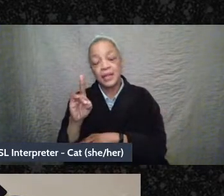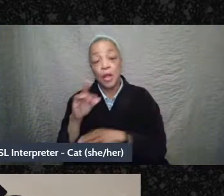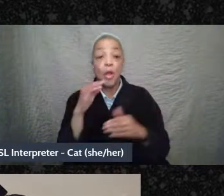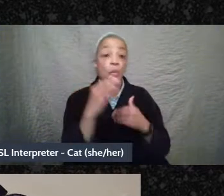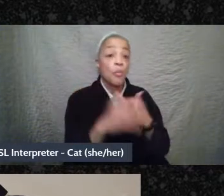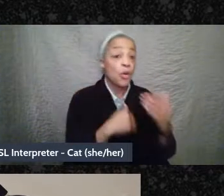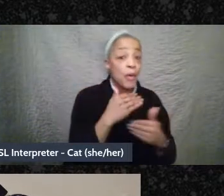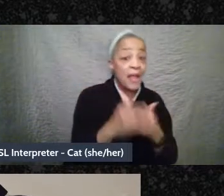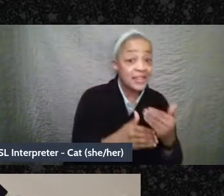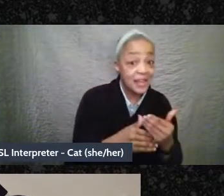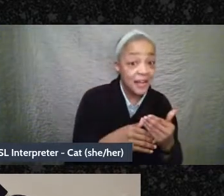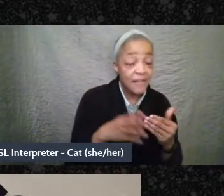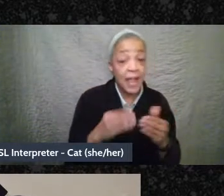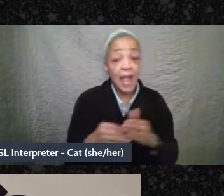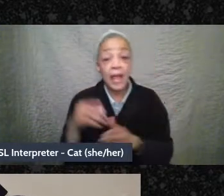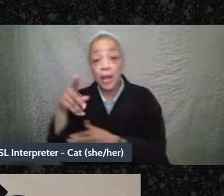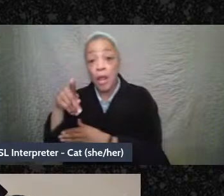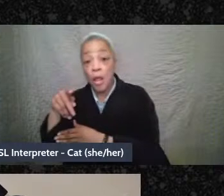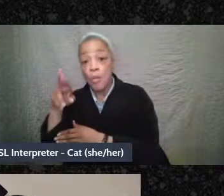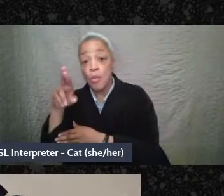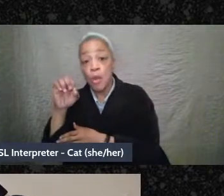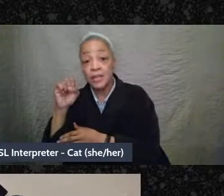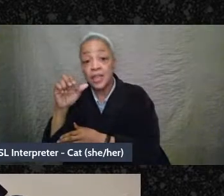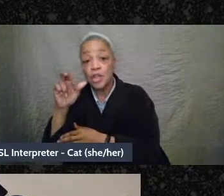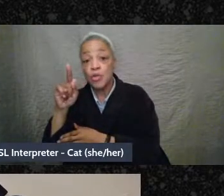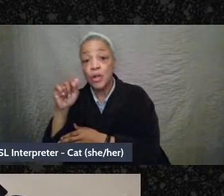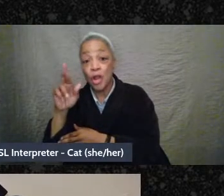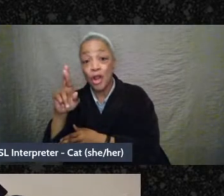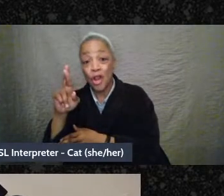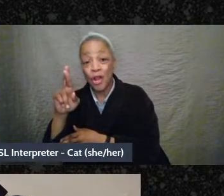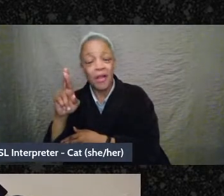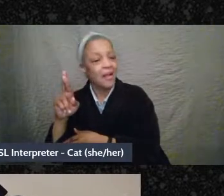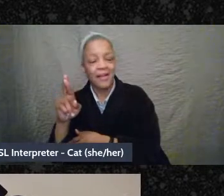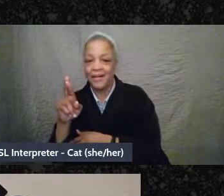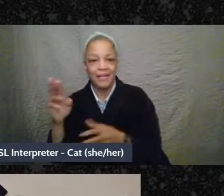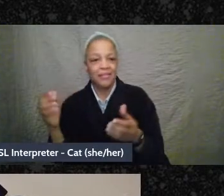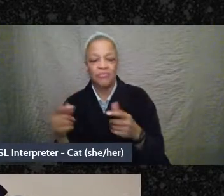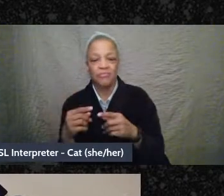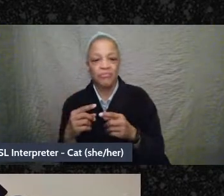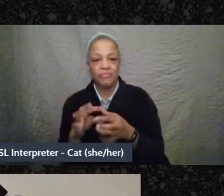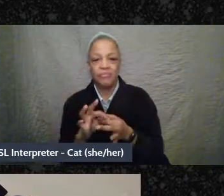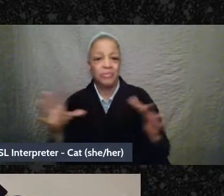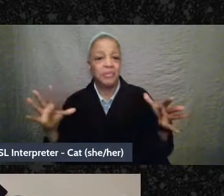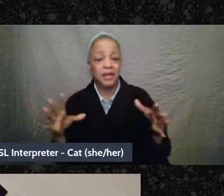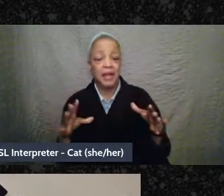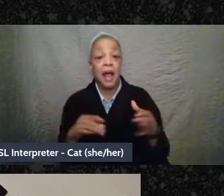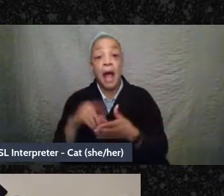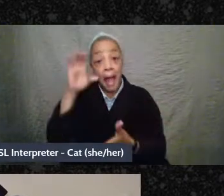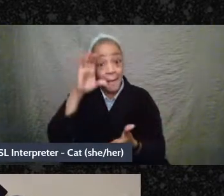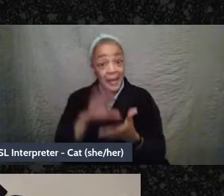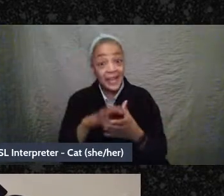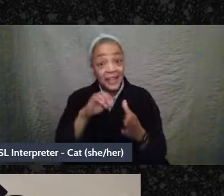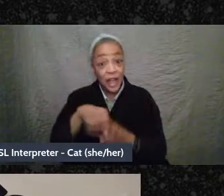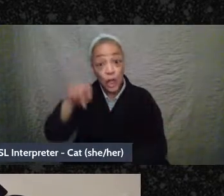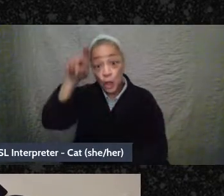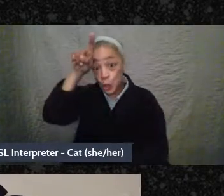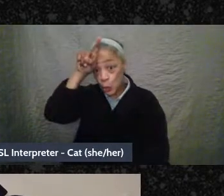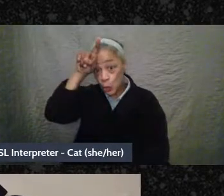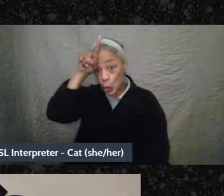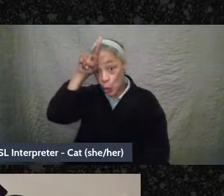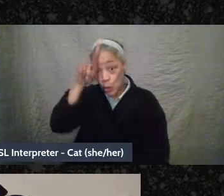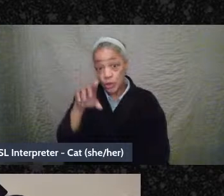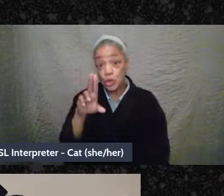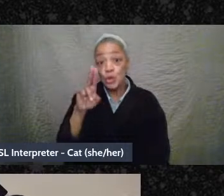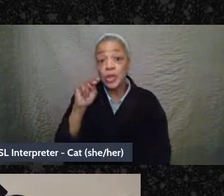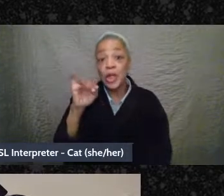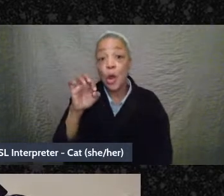in the same sentence. It's not possible. I believe in unicorns. I don't believe in progressive prosecutors. So like, I think